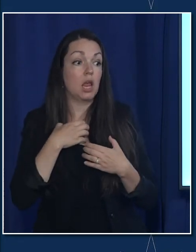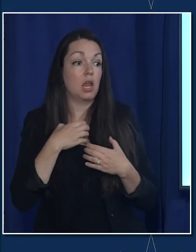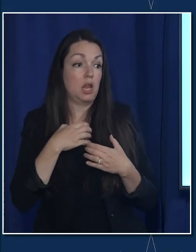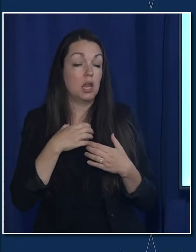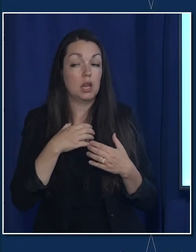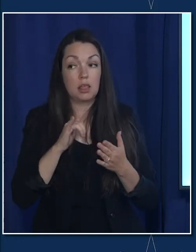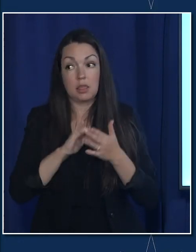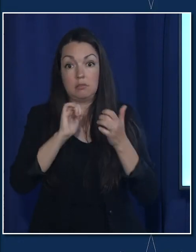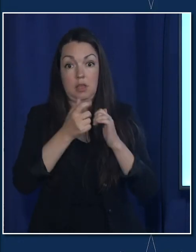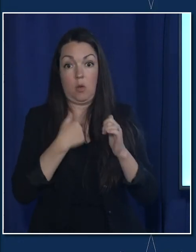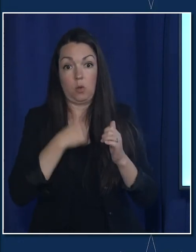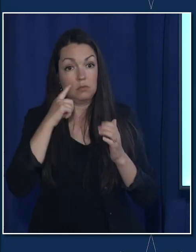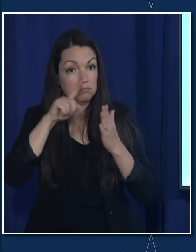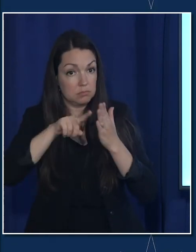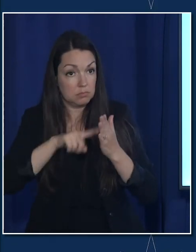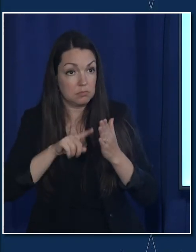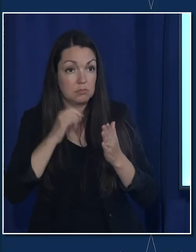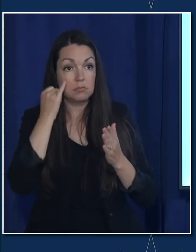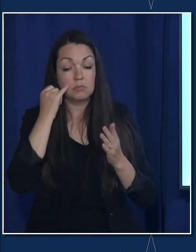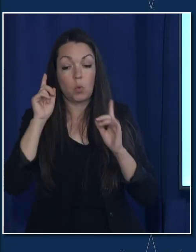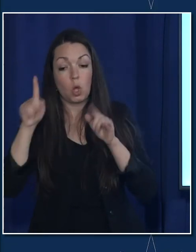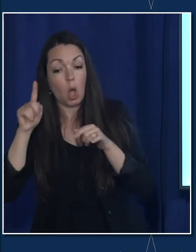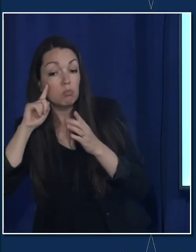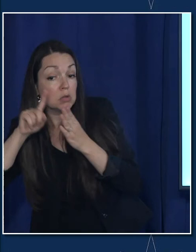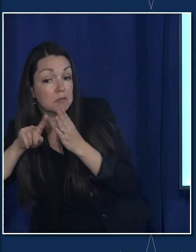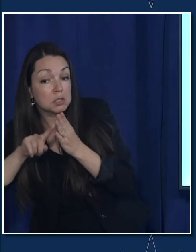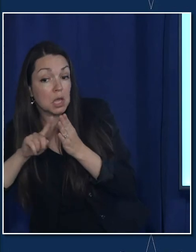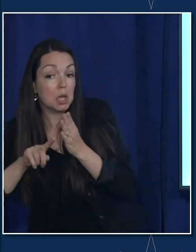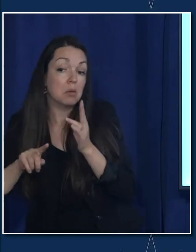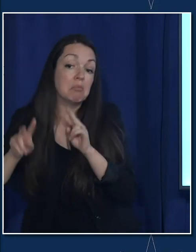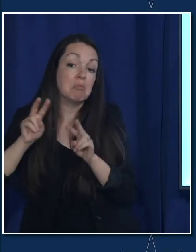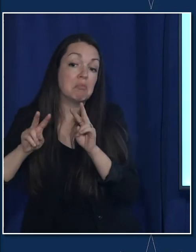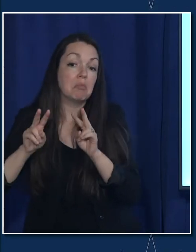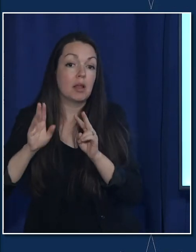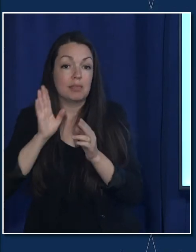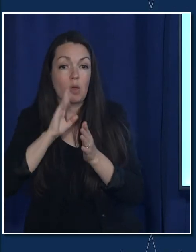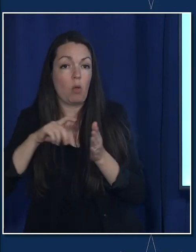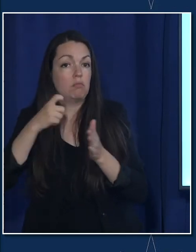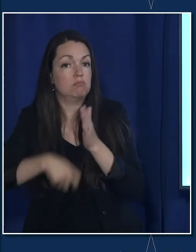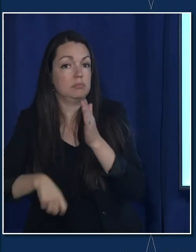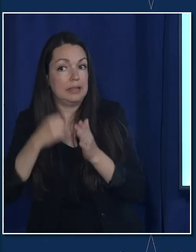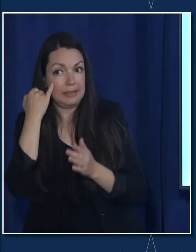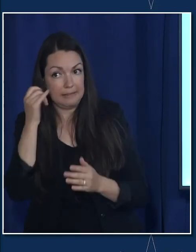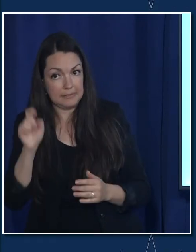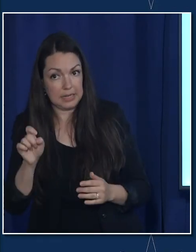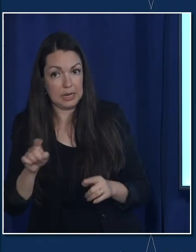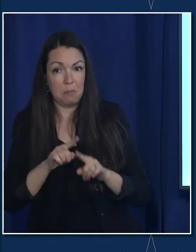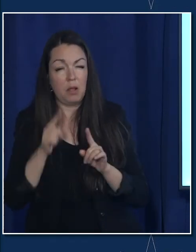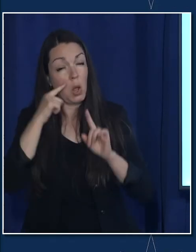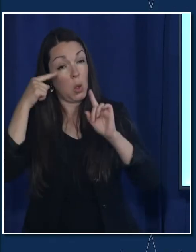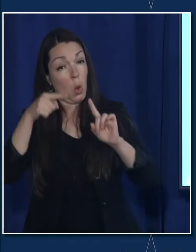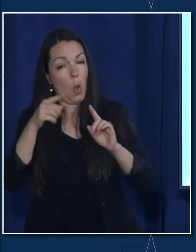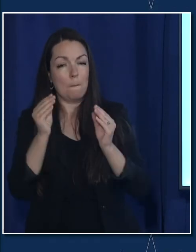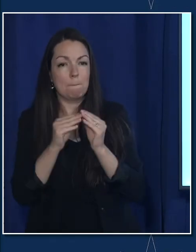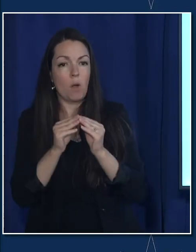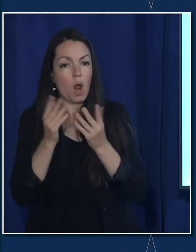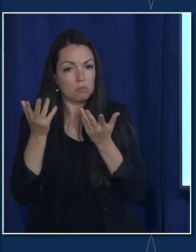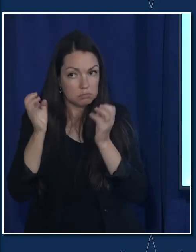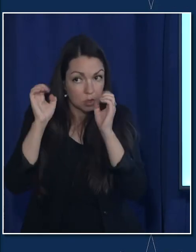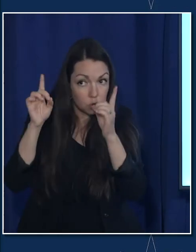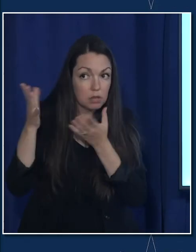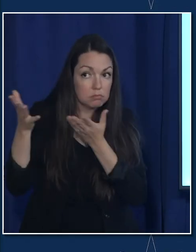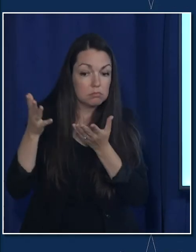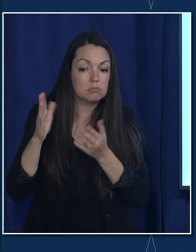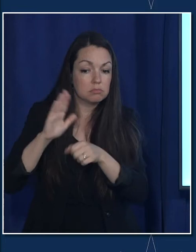these investigations. You know, they go out and they investigate, and they really will cite if necessary. They've obviously, the goal is more to educate and make sure people come